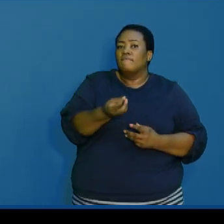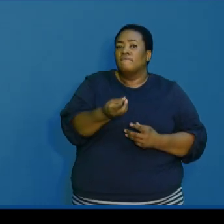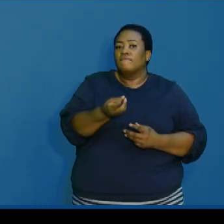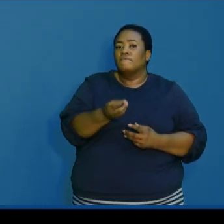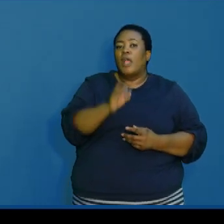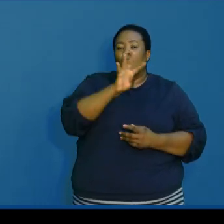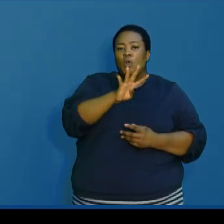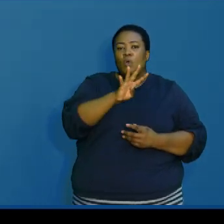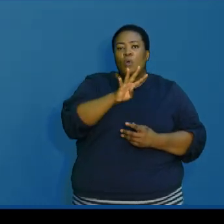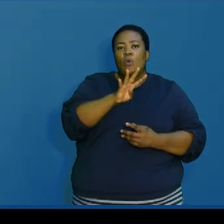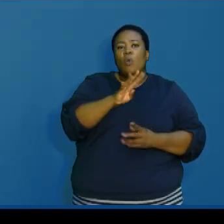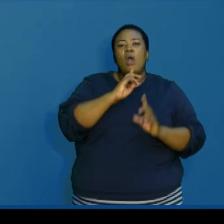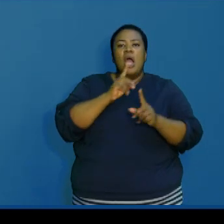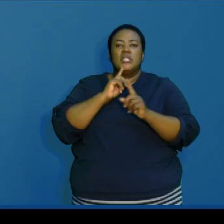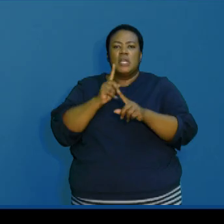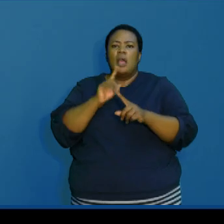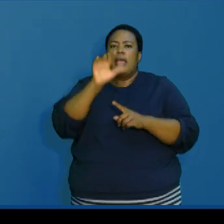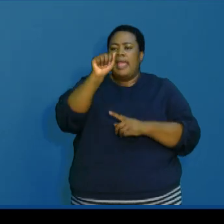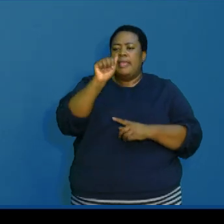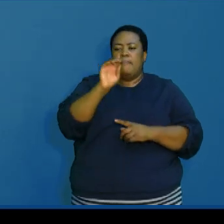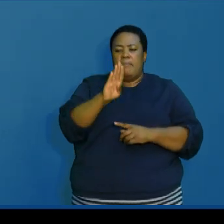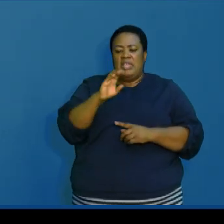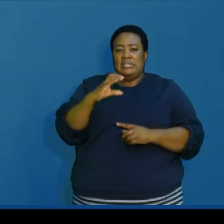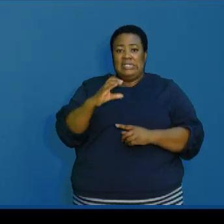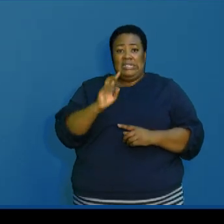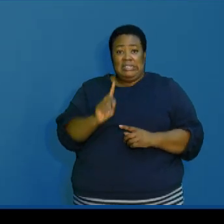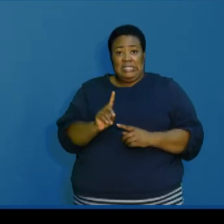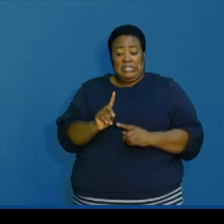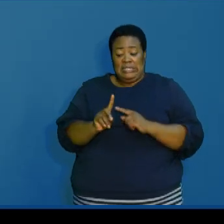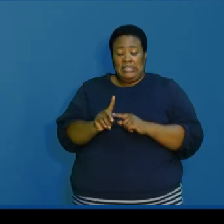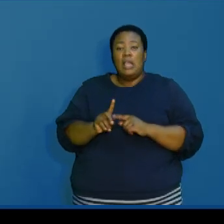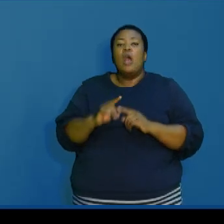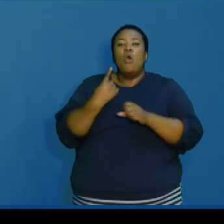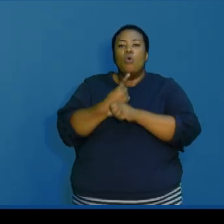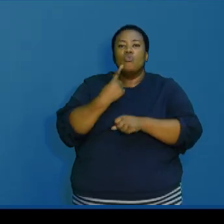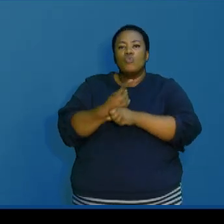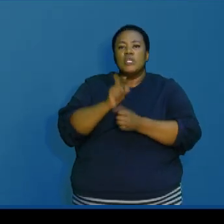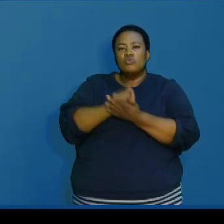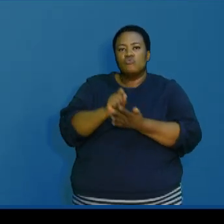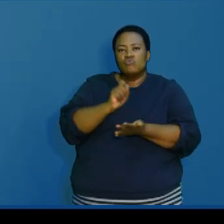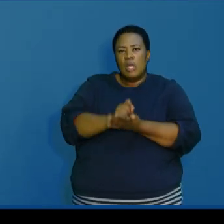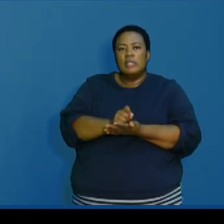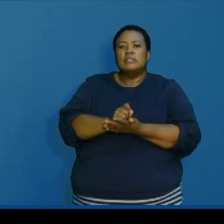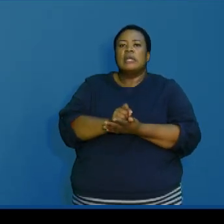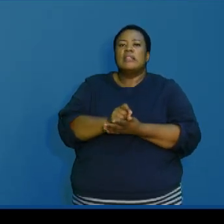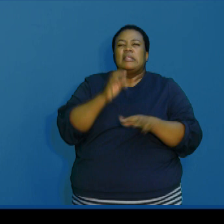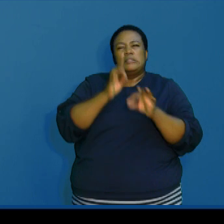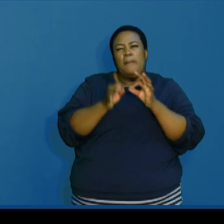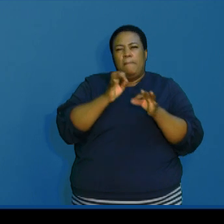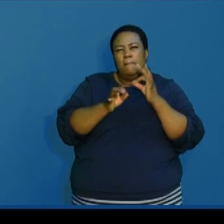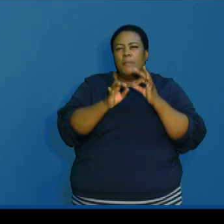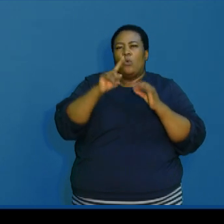4 answers, A, B, C, and D. Always write the symbol of the correct answer.